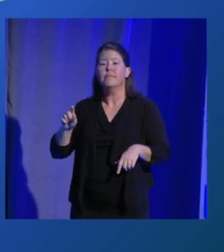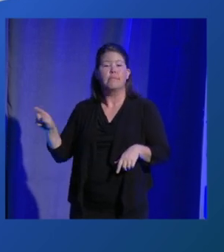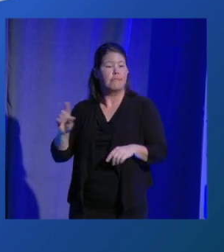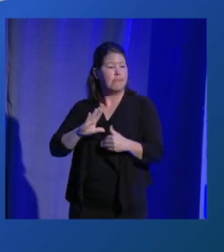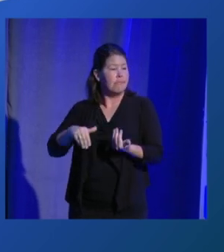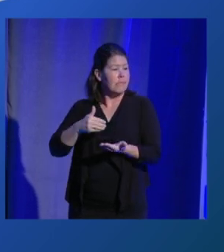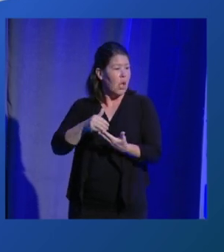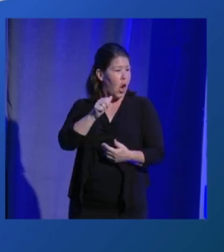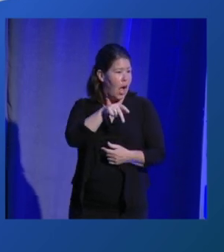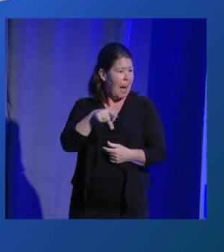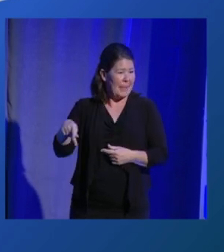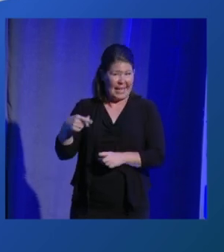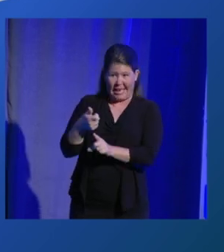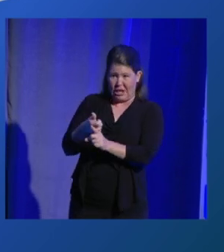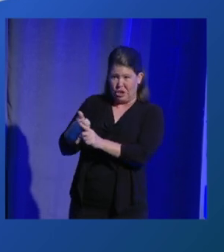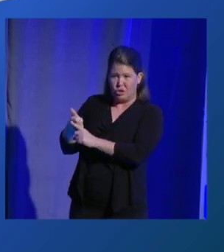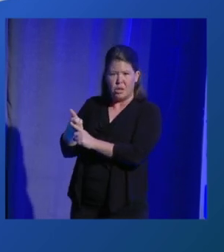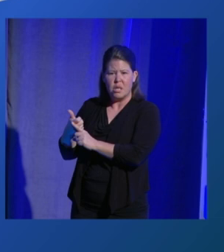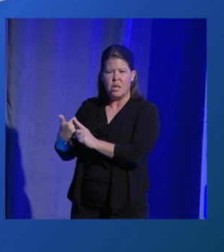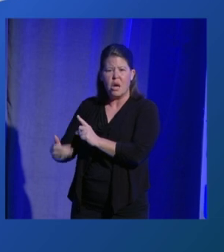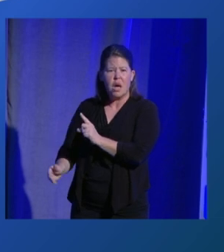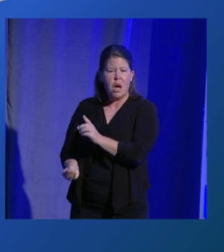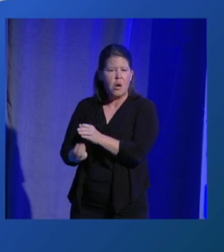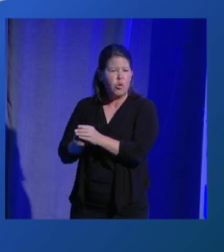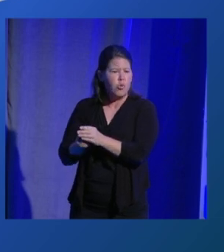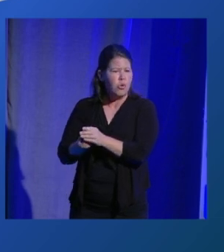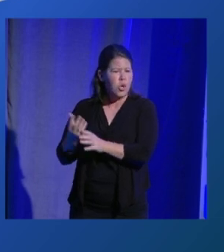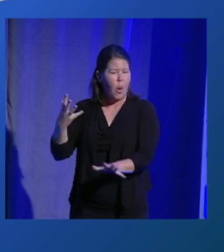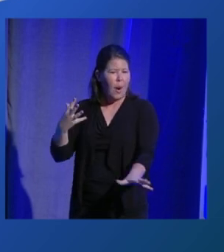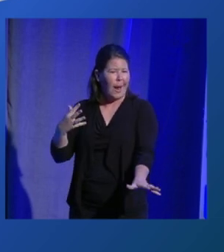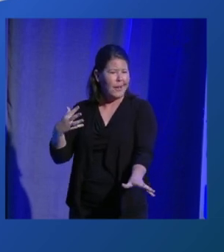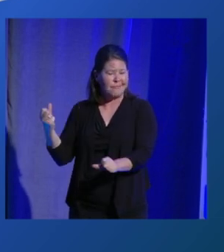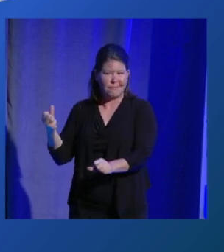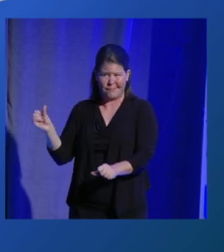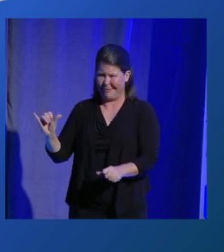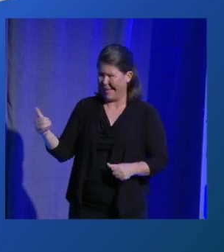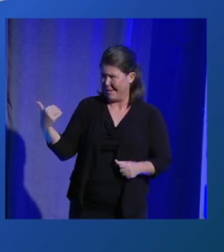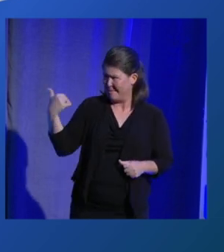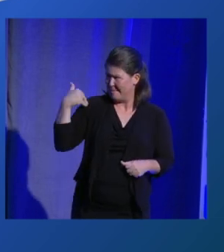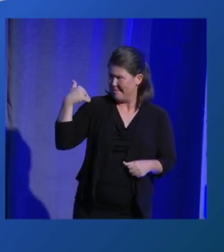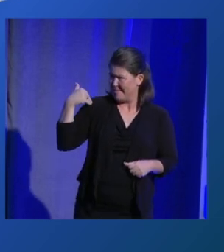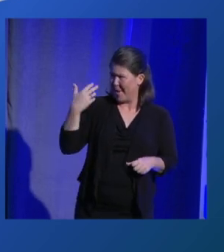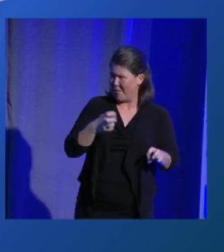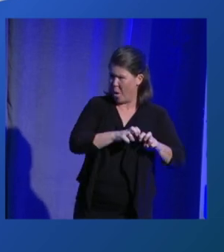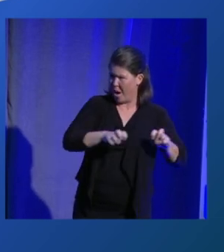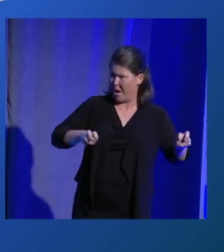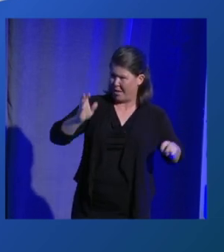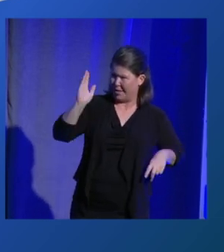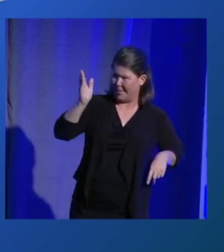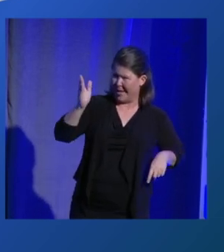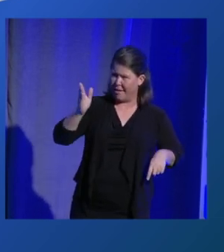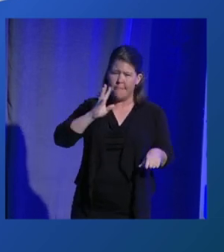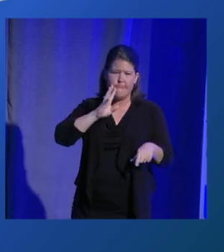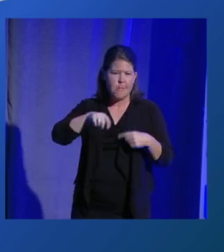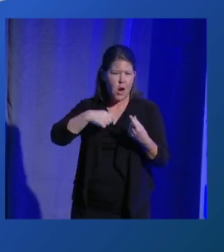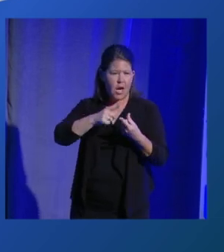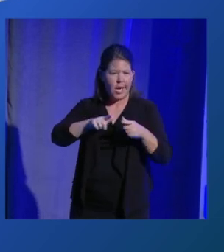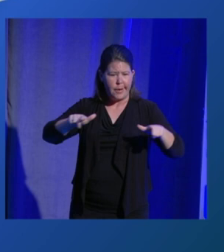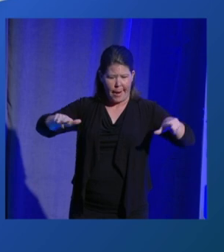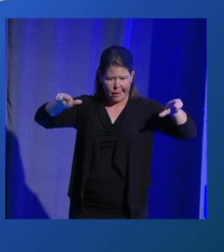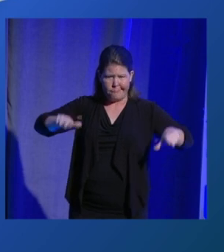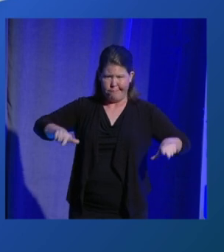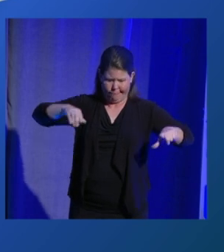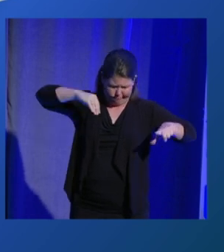um growing just you know as we heard from the earlier speaker using ground penetrating radar to do crop